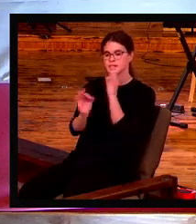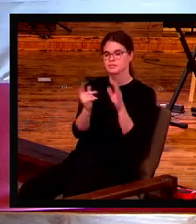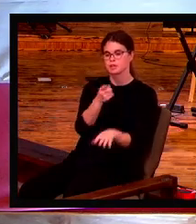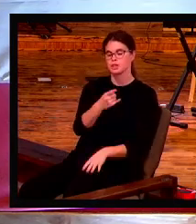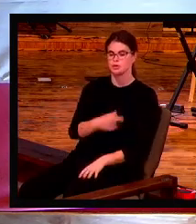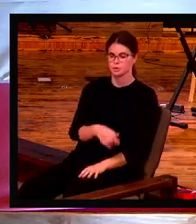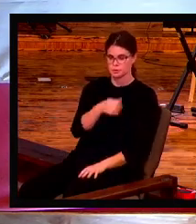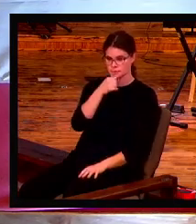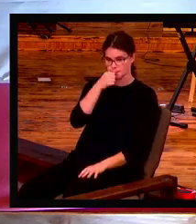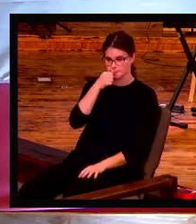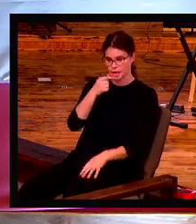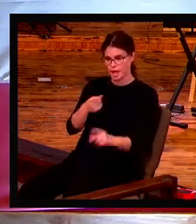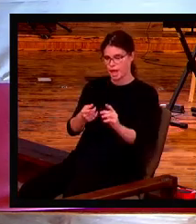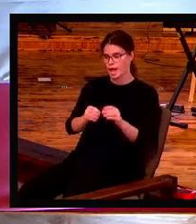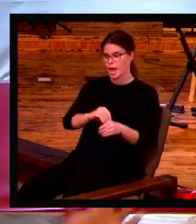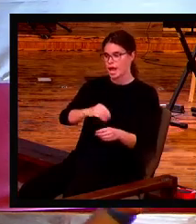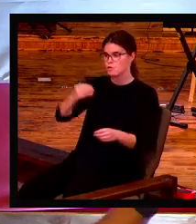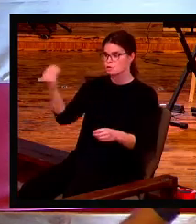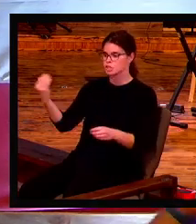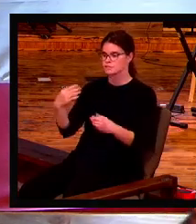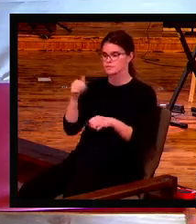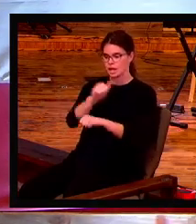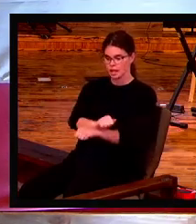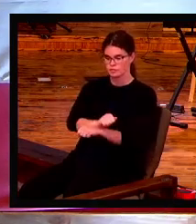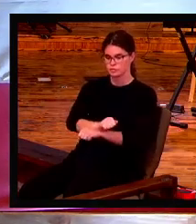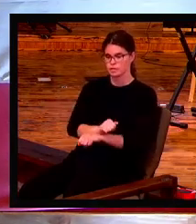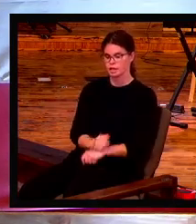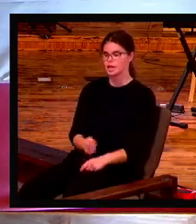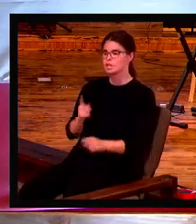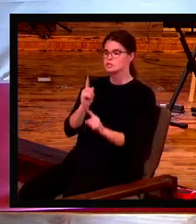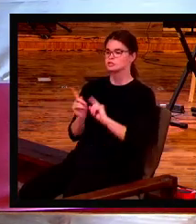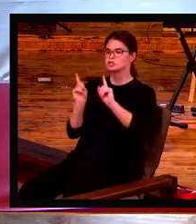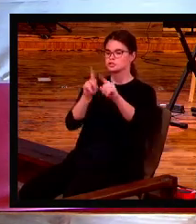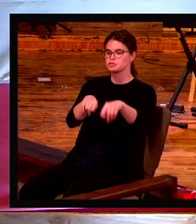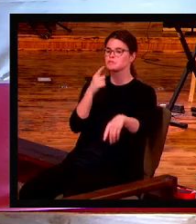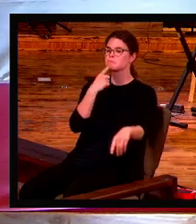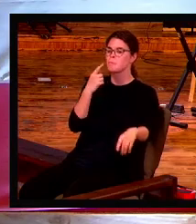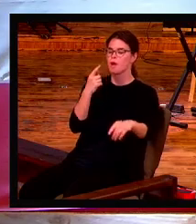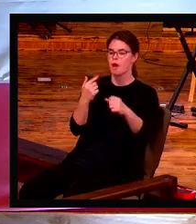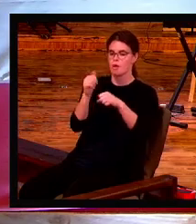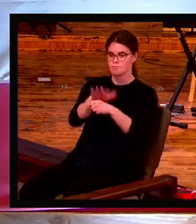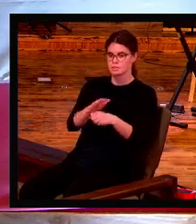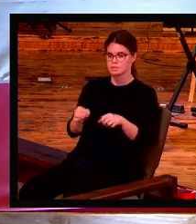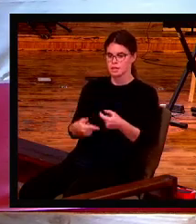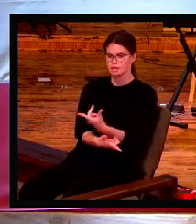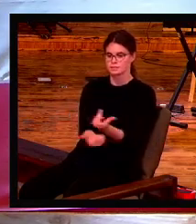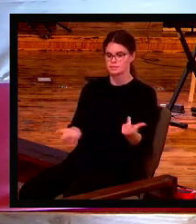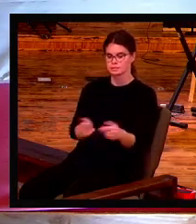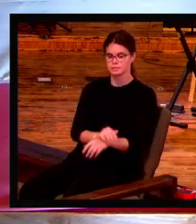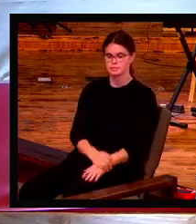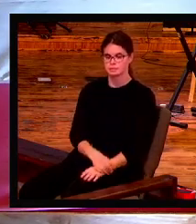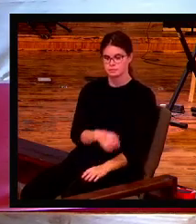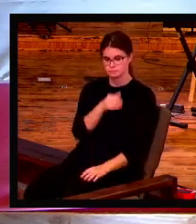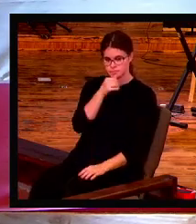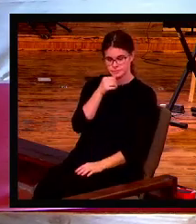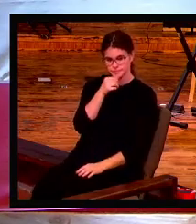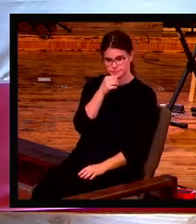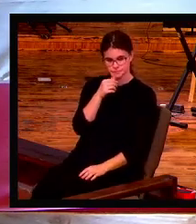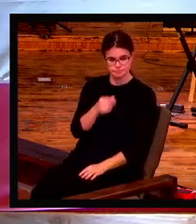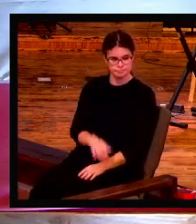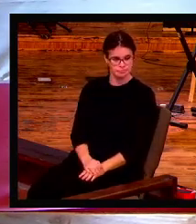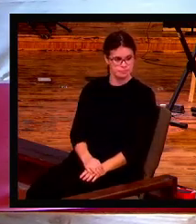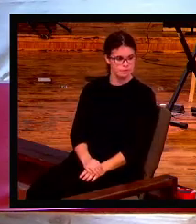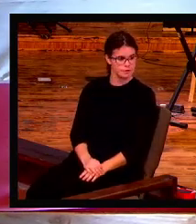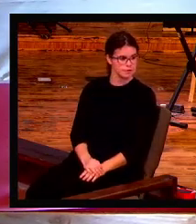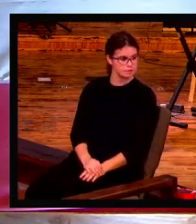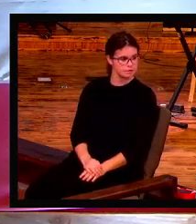promised land. And now you got generations, that's all they know, are now being set free. How many know how